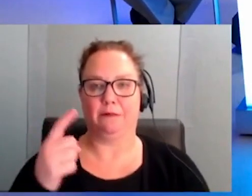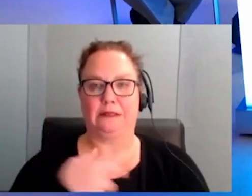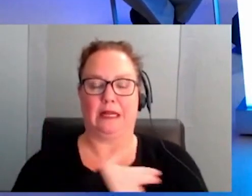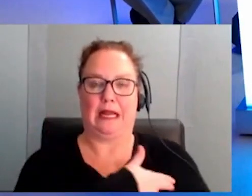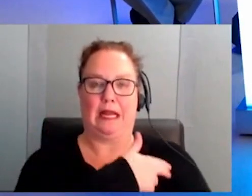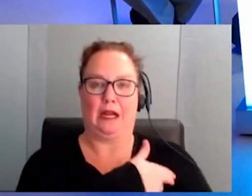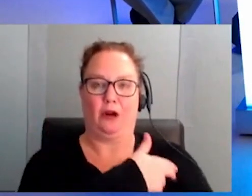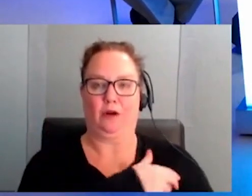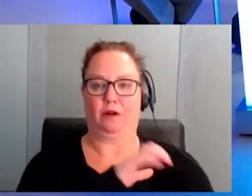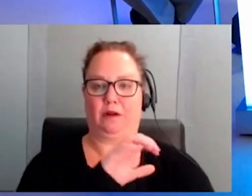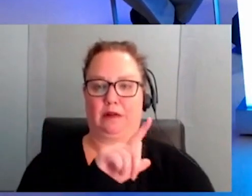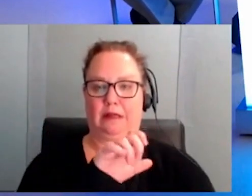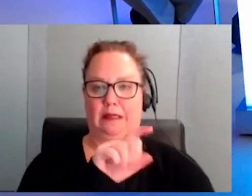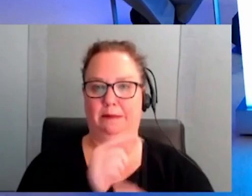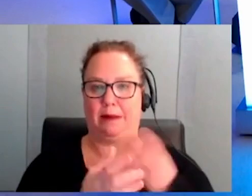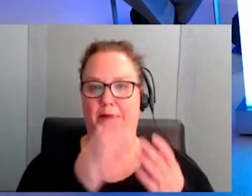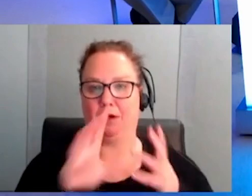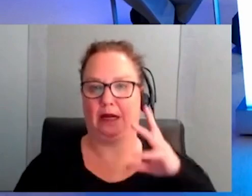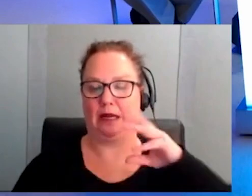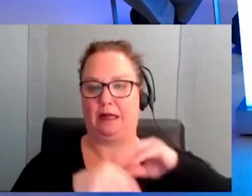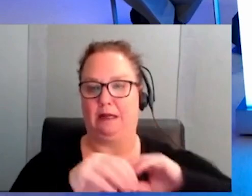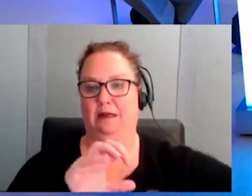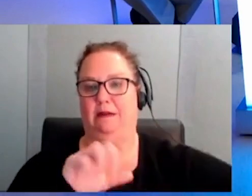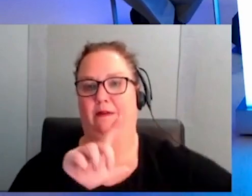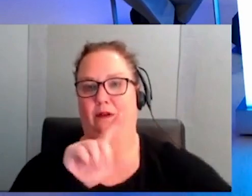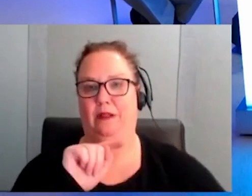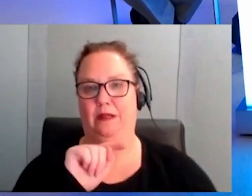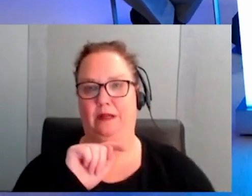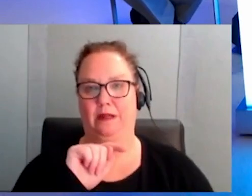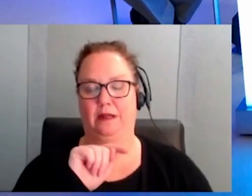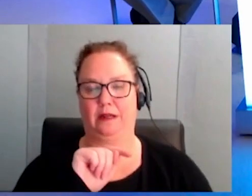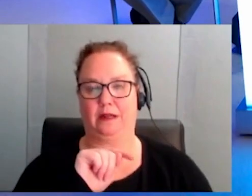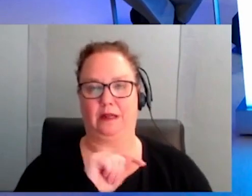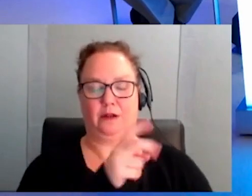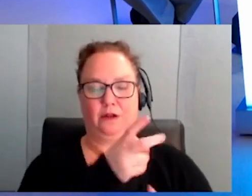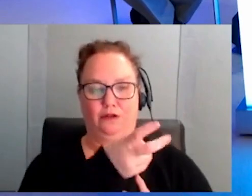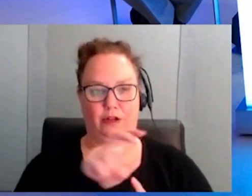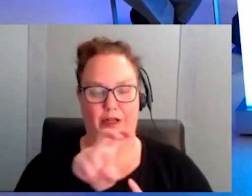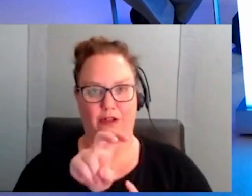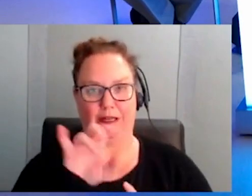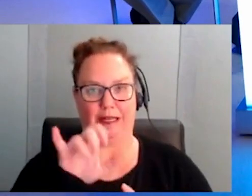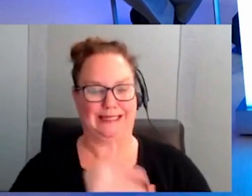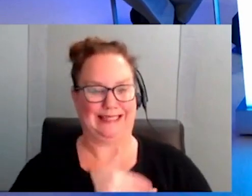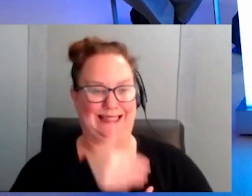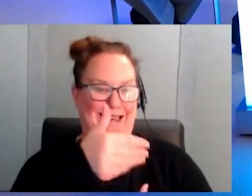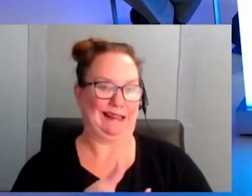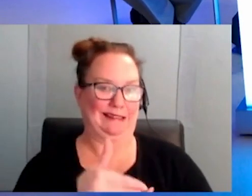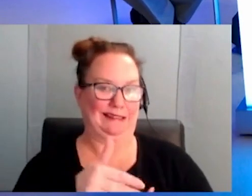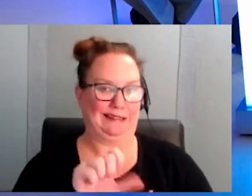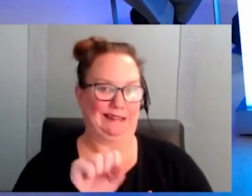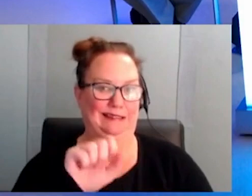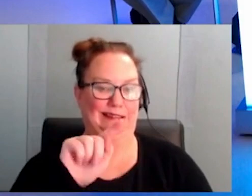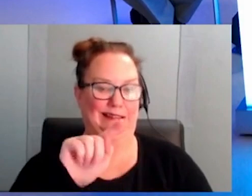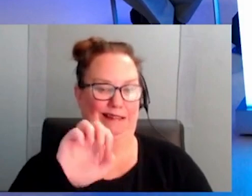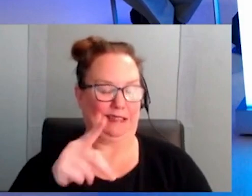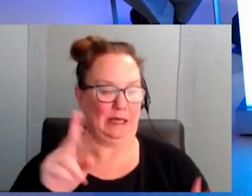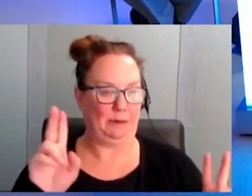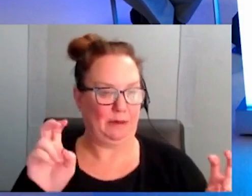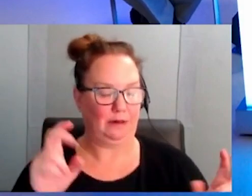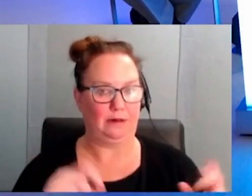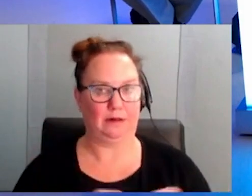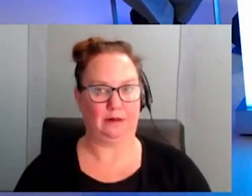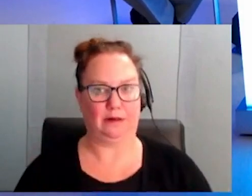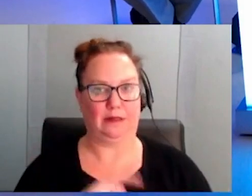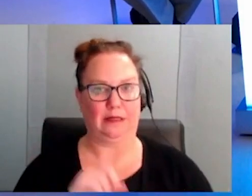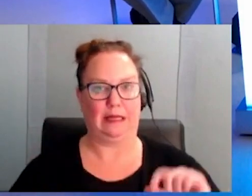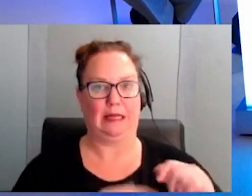you can add to this, but if someone's on heroin, they're moving on to opioids and fentanyl as the next step? Well, sometimes because they can't get it.